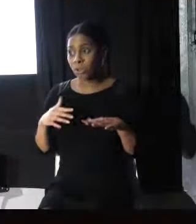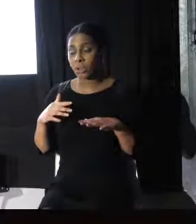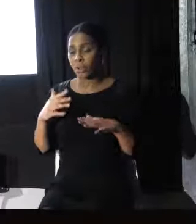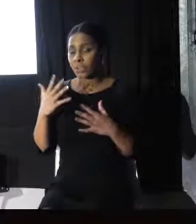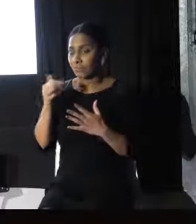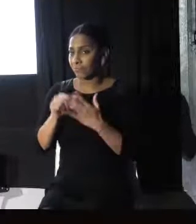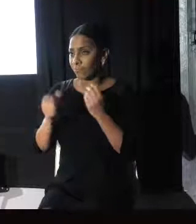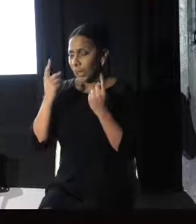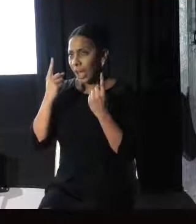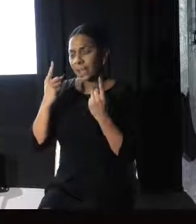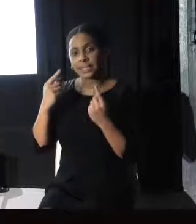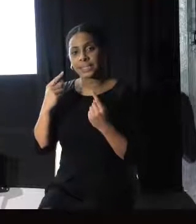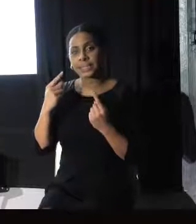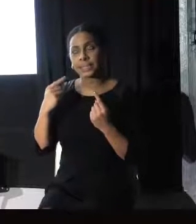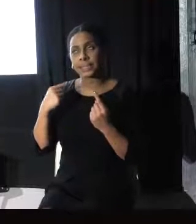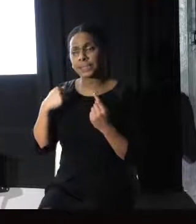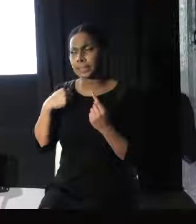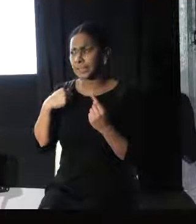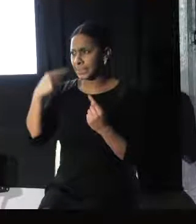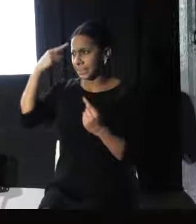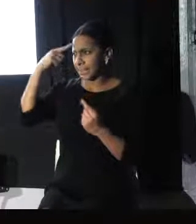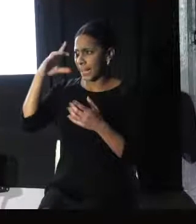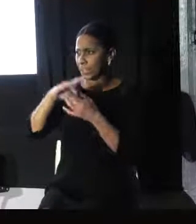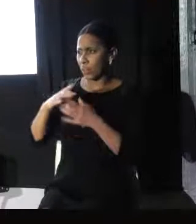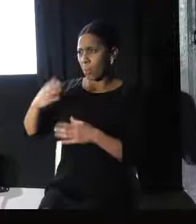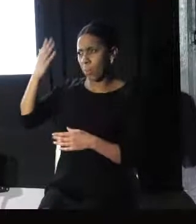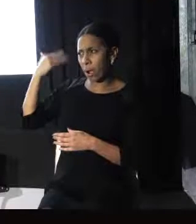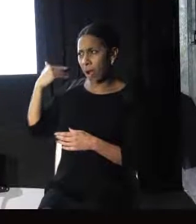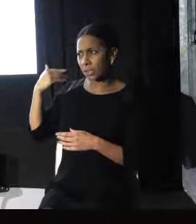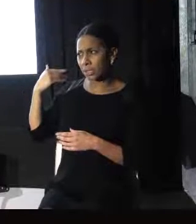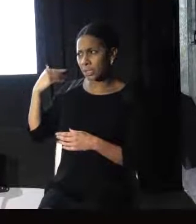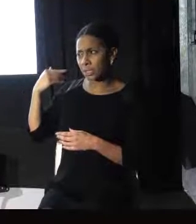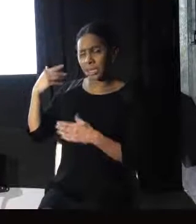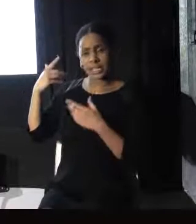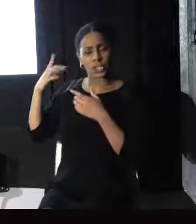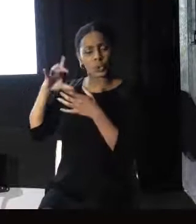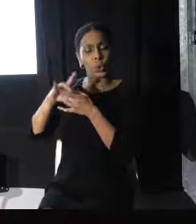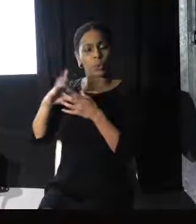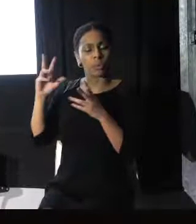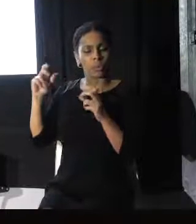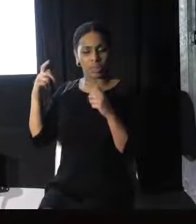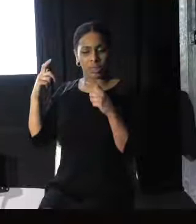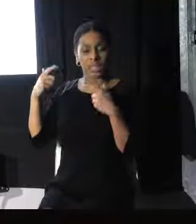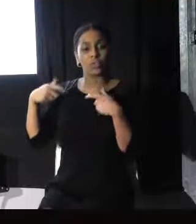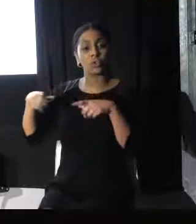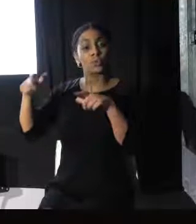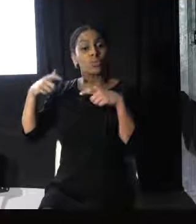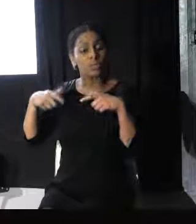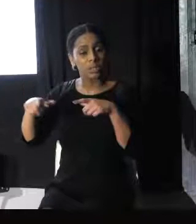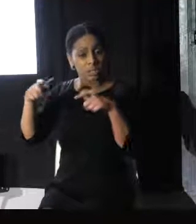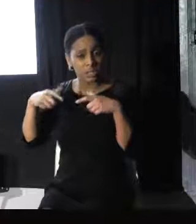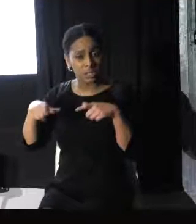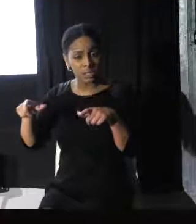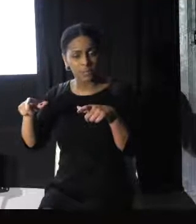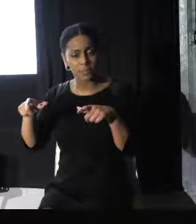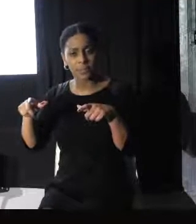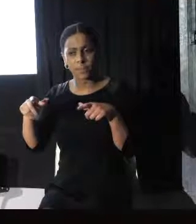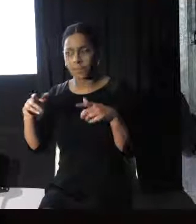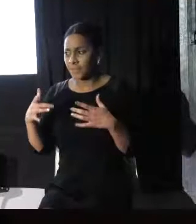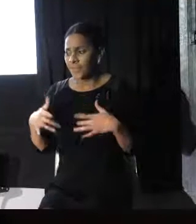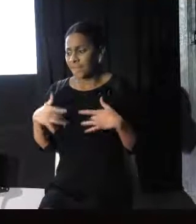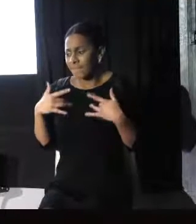think about the past has something to do with endurance and duration. There's an emerging sense of the